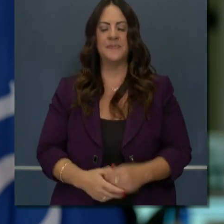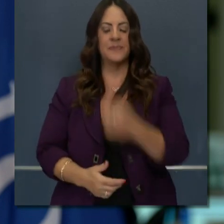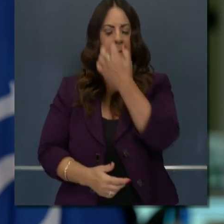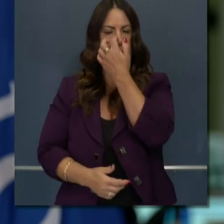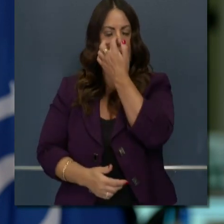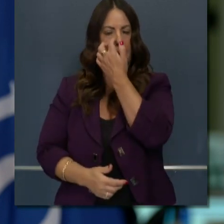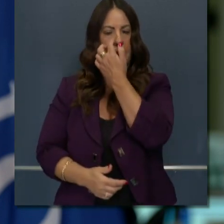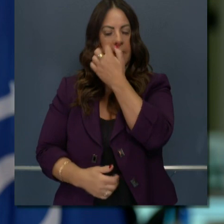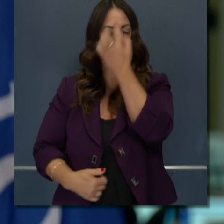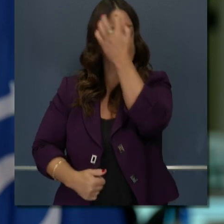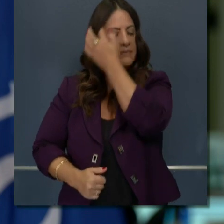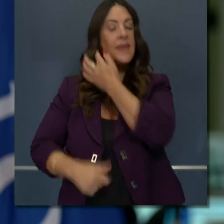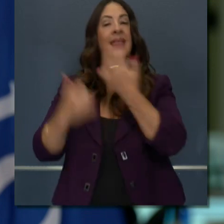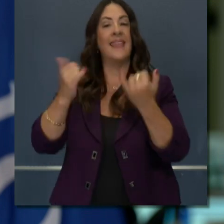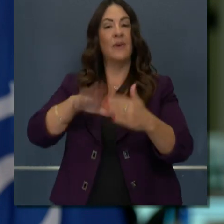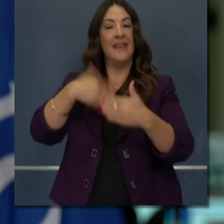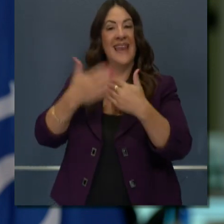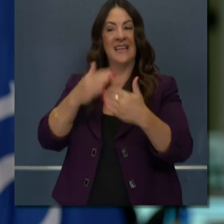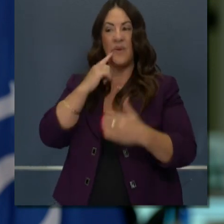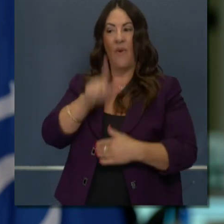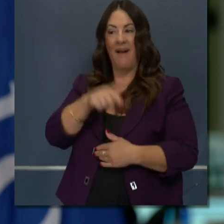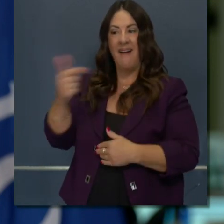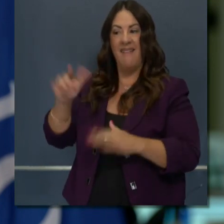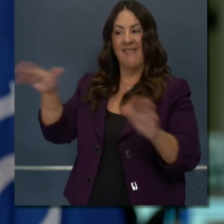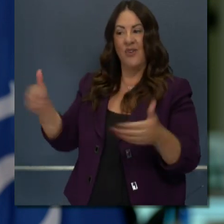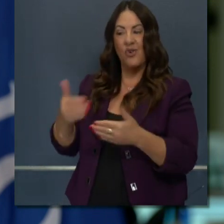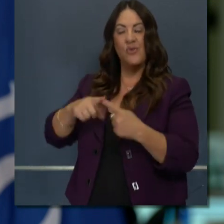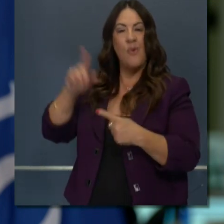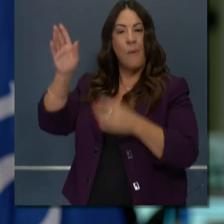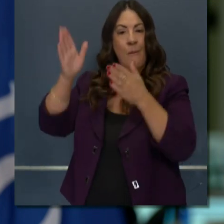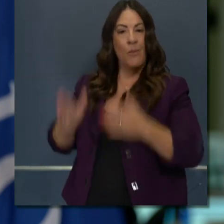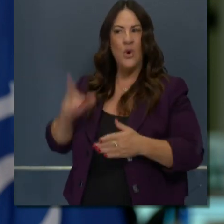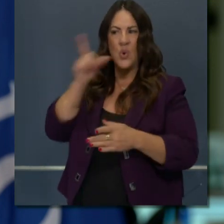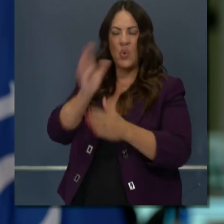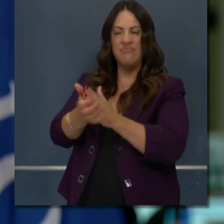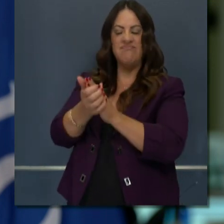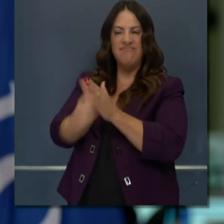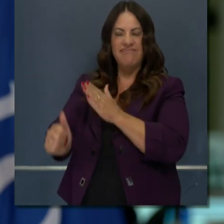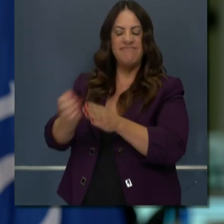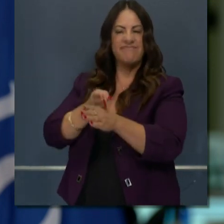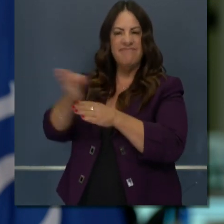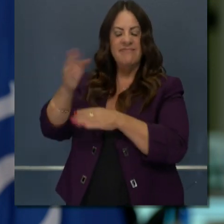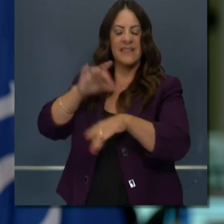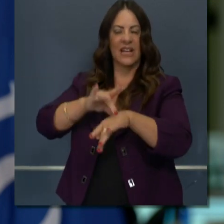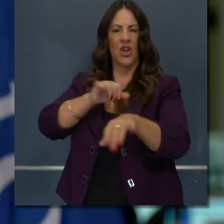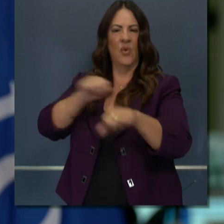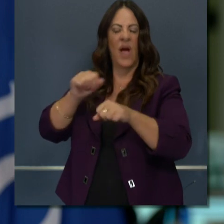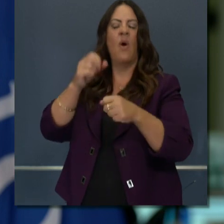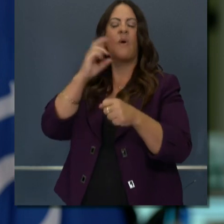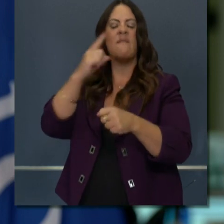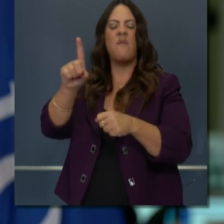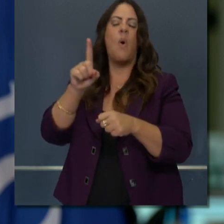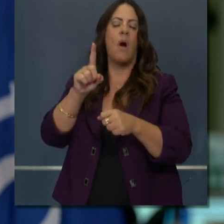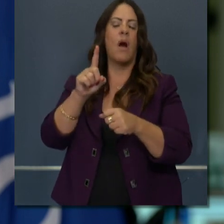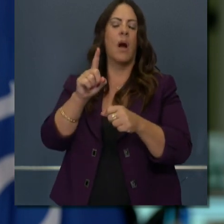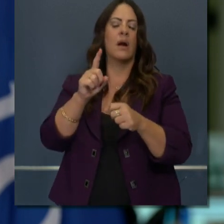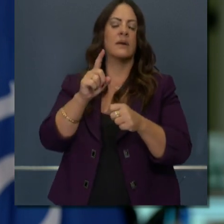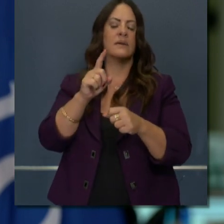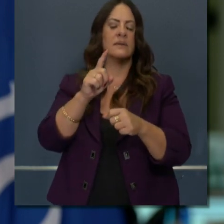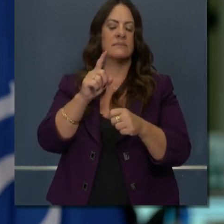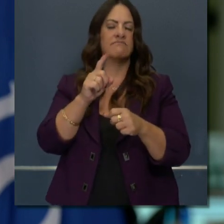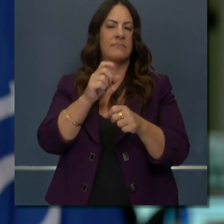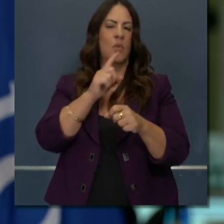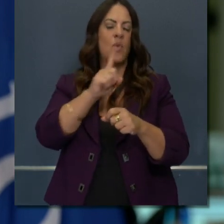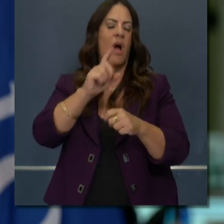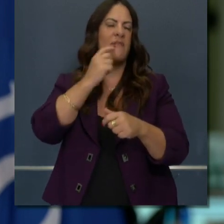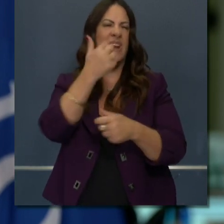to introduce a leader in emergency preparedness, and we are so grateful to have her here, Assemblymember Luz Rivas,